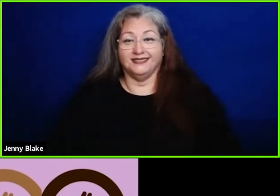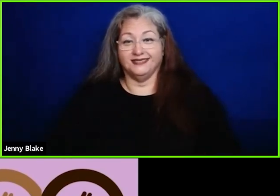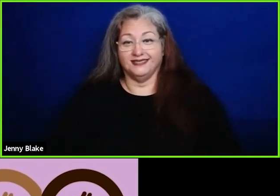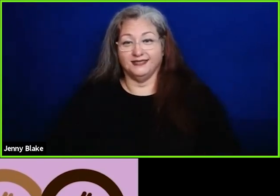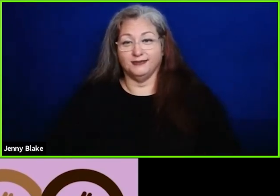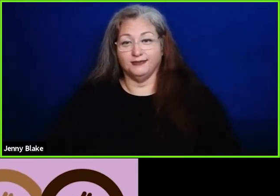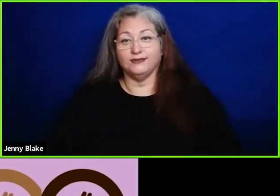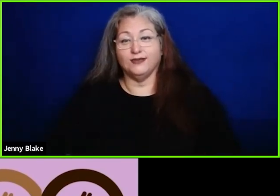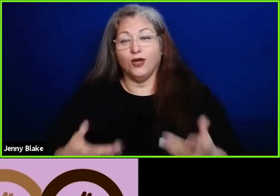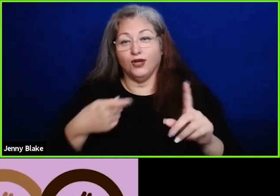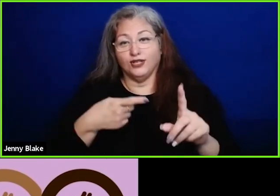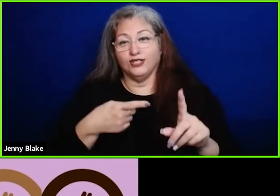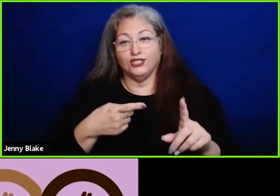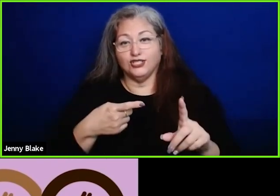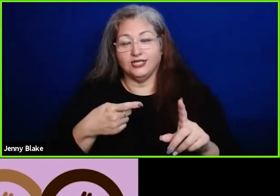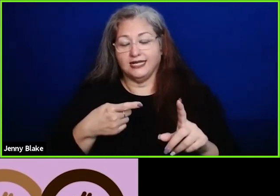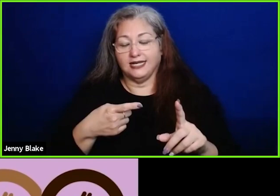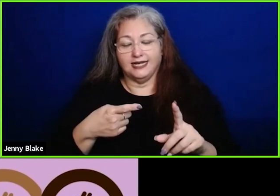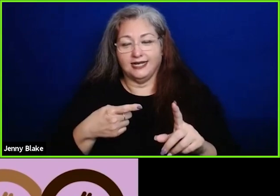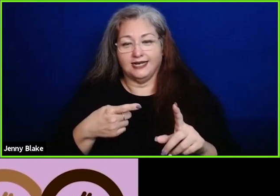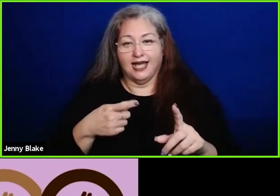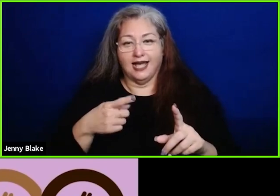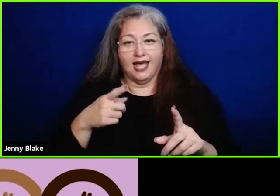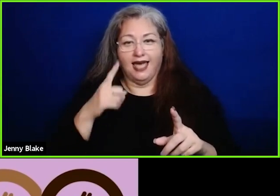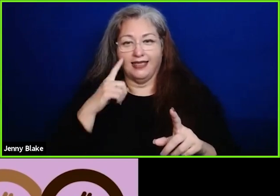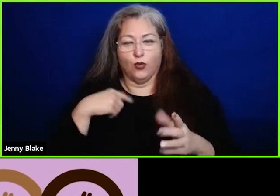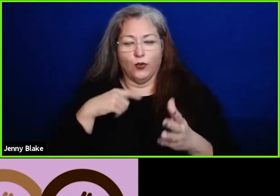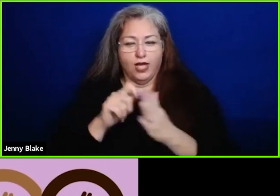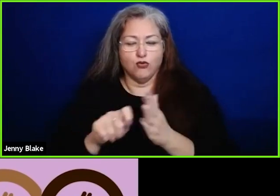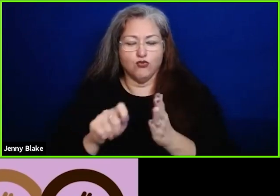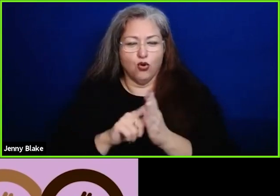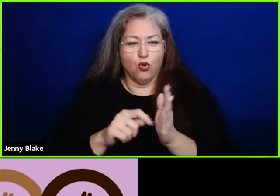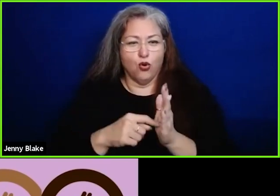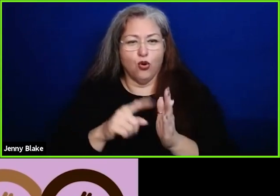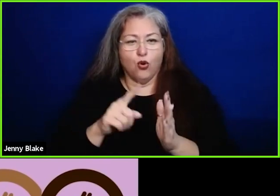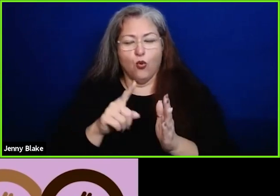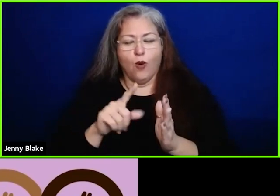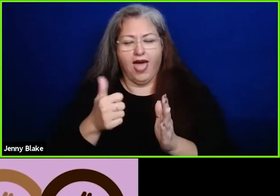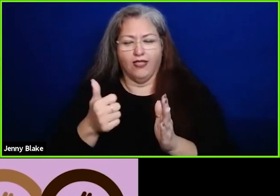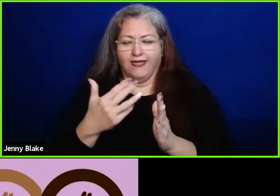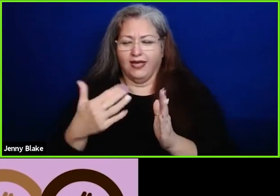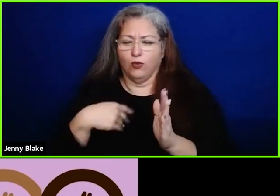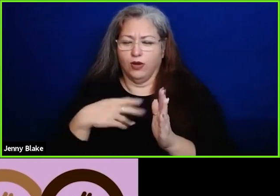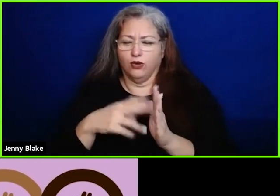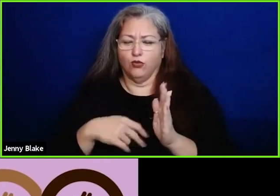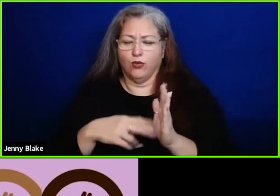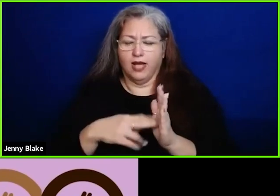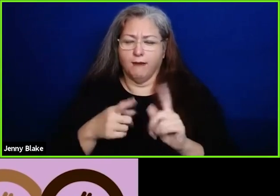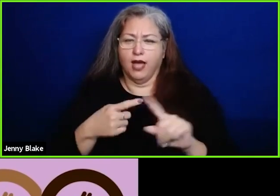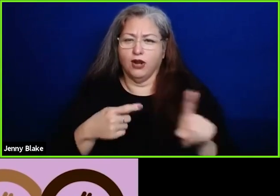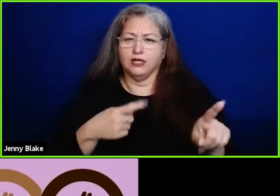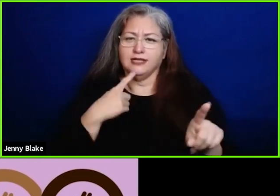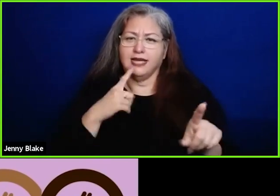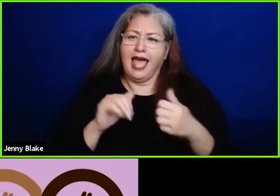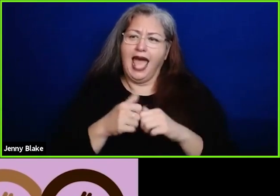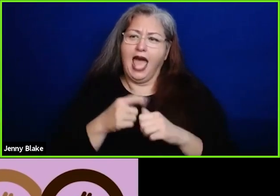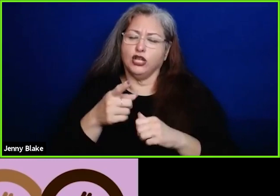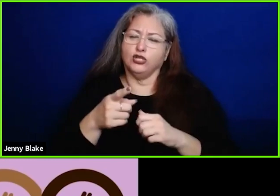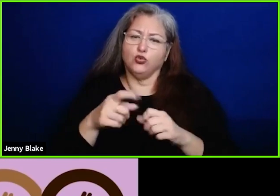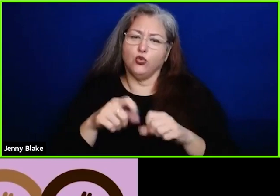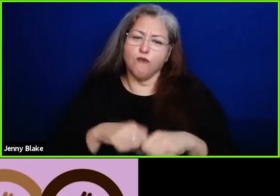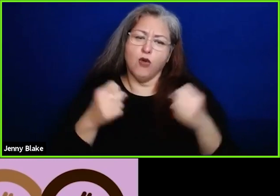So she broke through. I think we wrote that on there, that one of the other things we read about her is that she, you know, when they said, how did you break through so